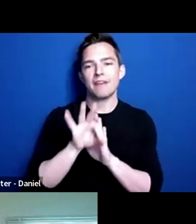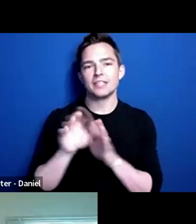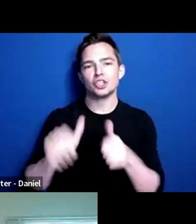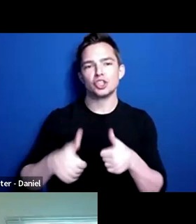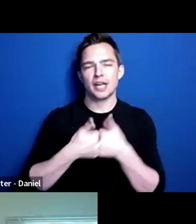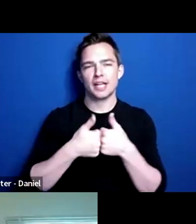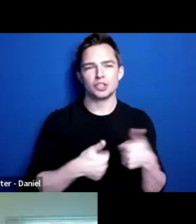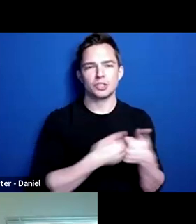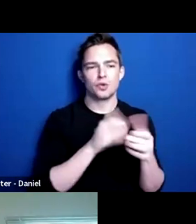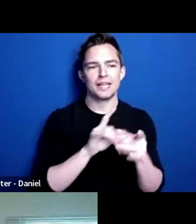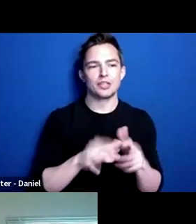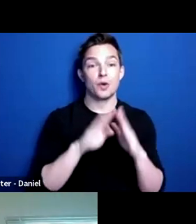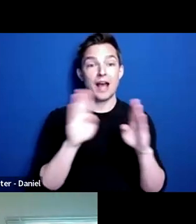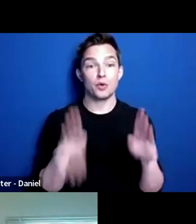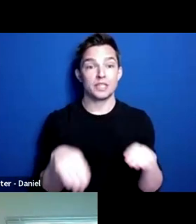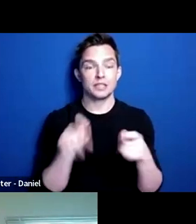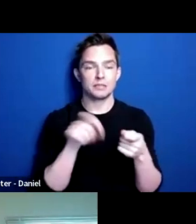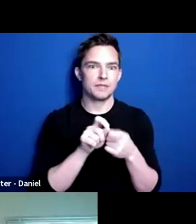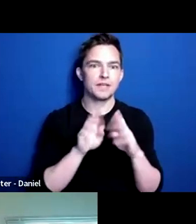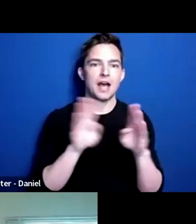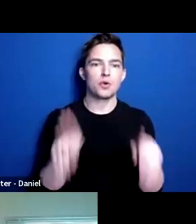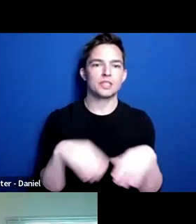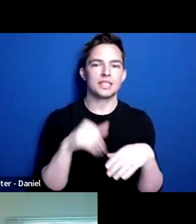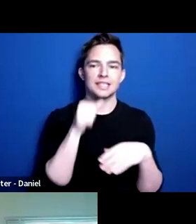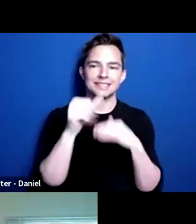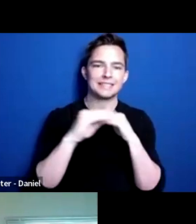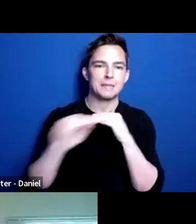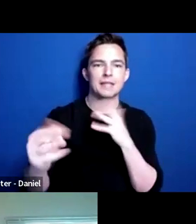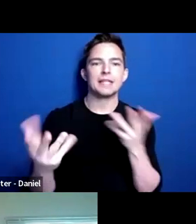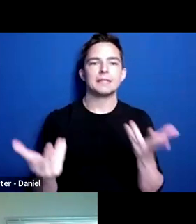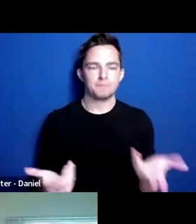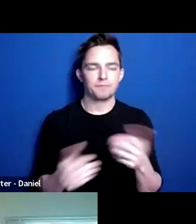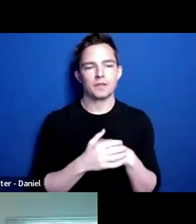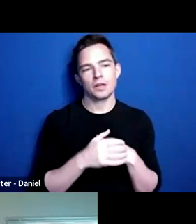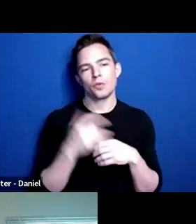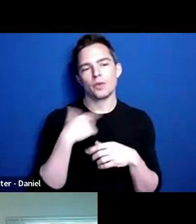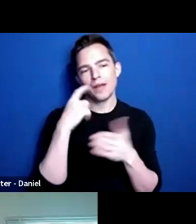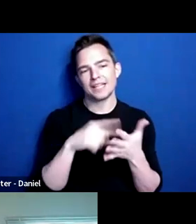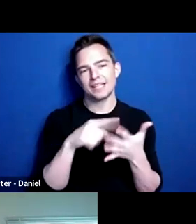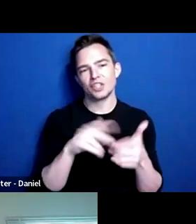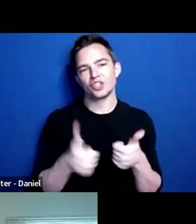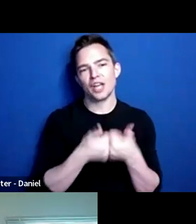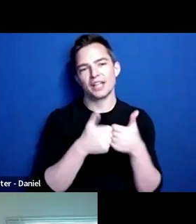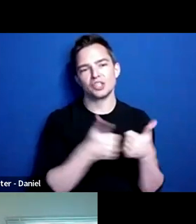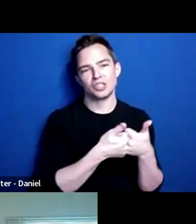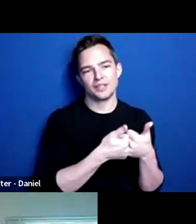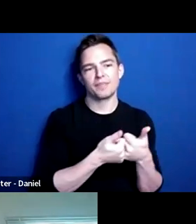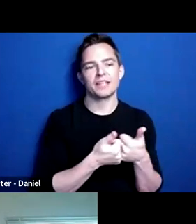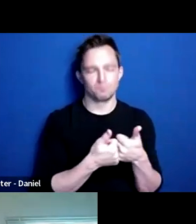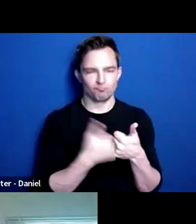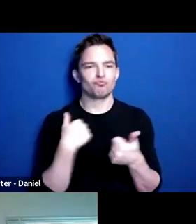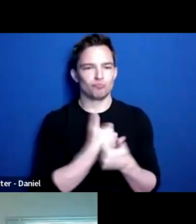with housing, particularly with housing instability, we recognize those challenges as ones we have to